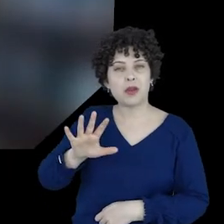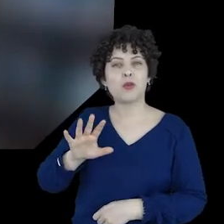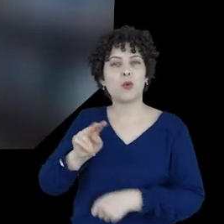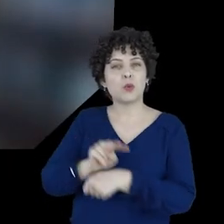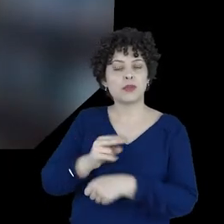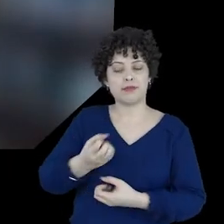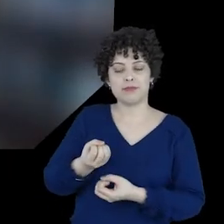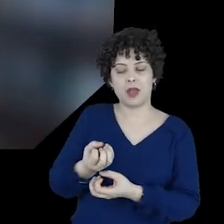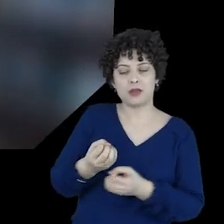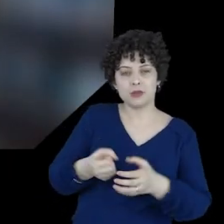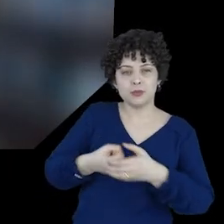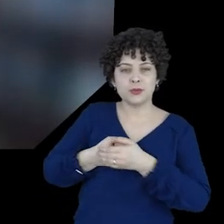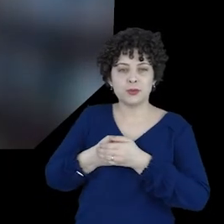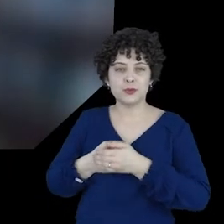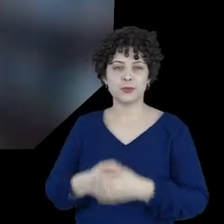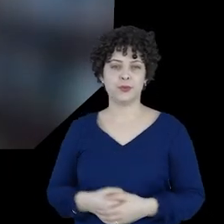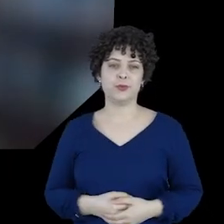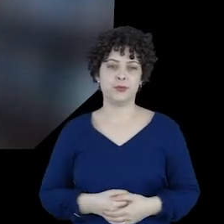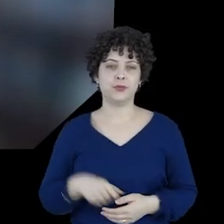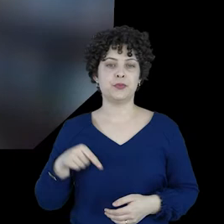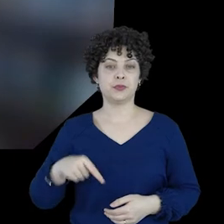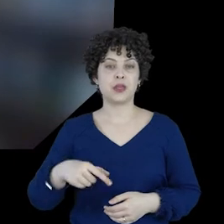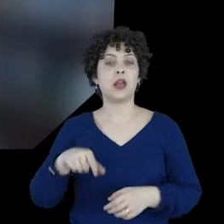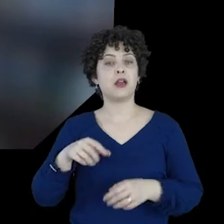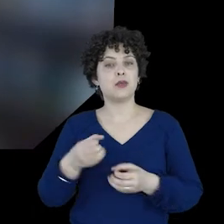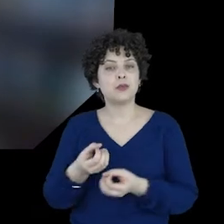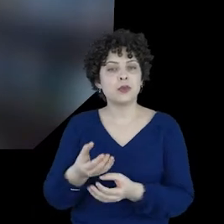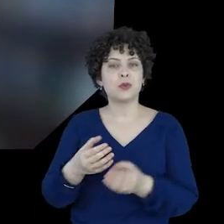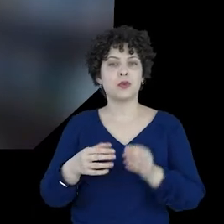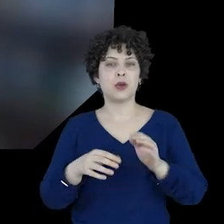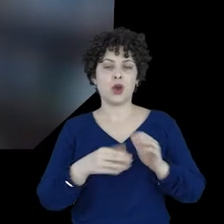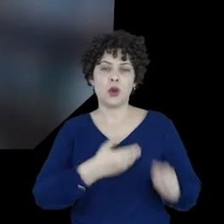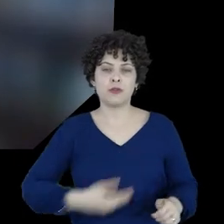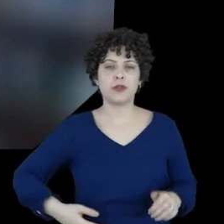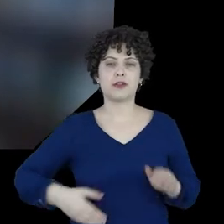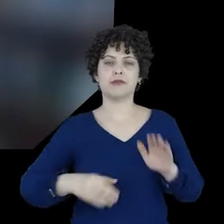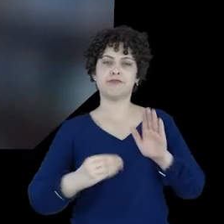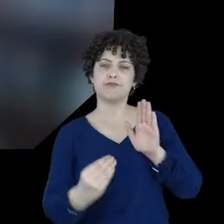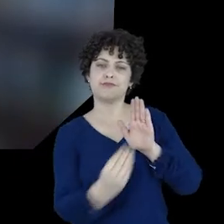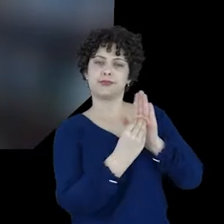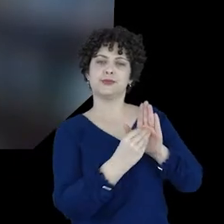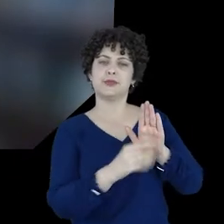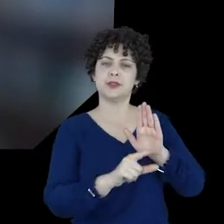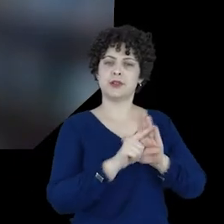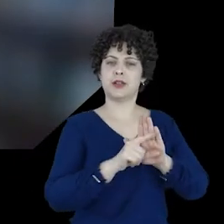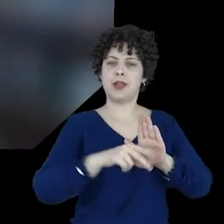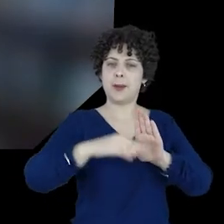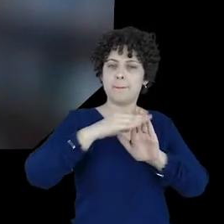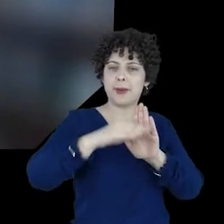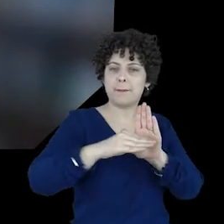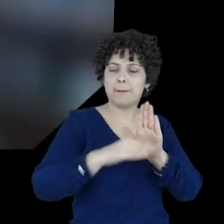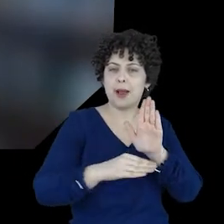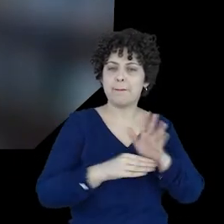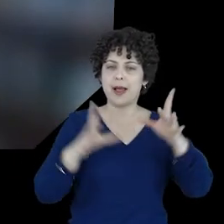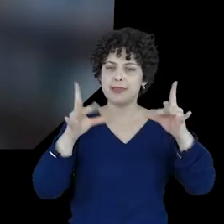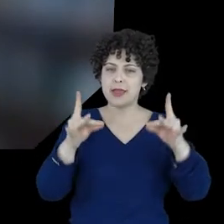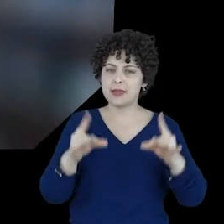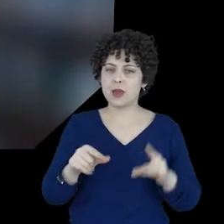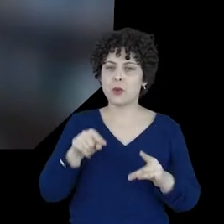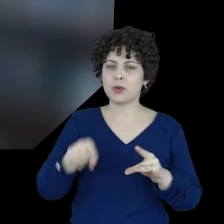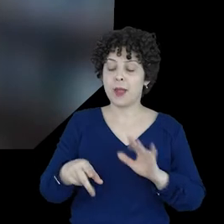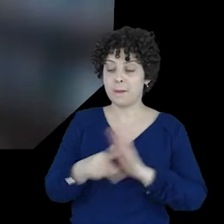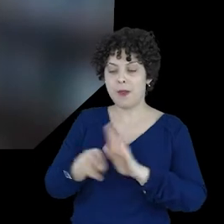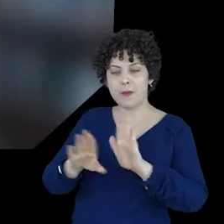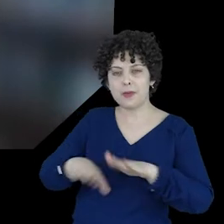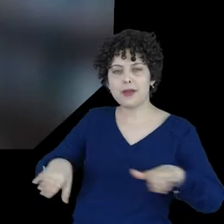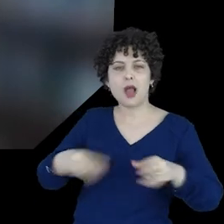law. It's a form of statutory guidance and sets out the requirements of the GDPR as they apply